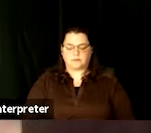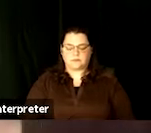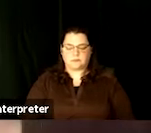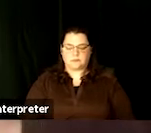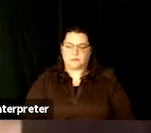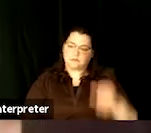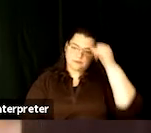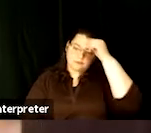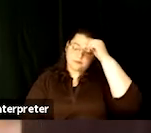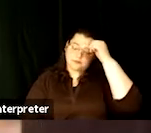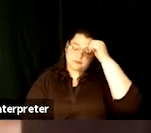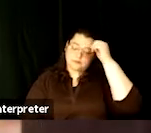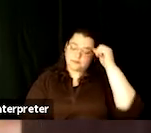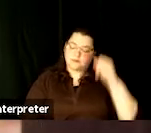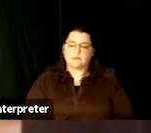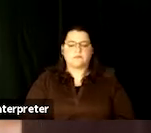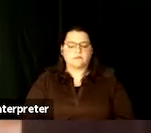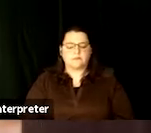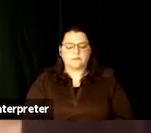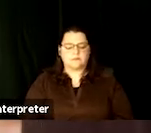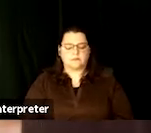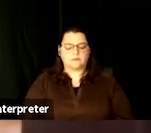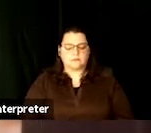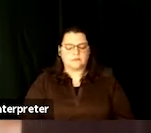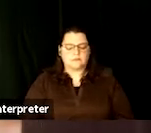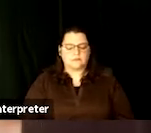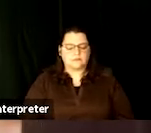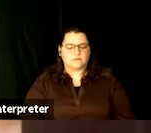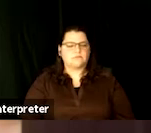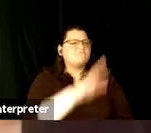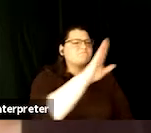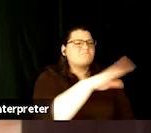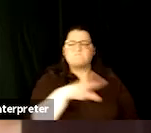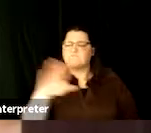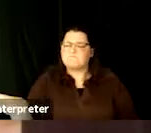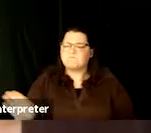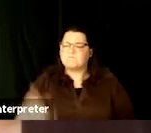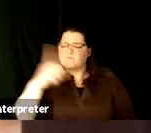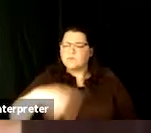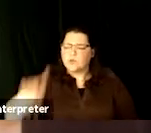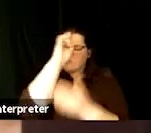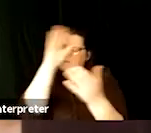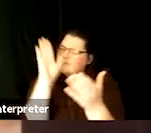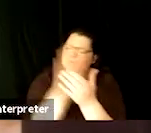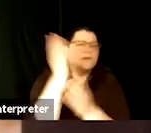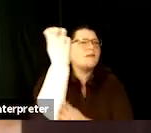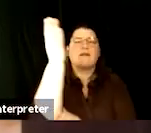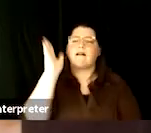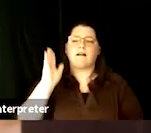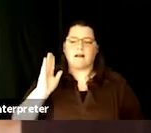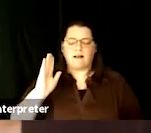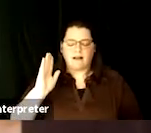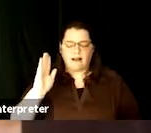Are there any who are devout lovers of God? Let them enjoy this beautiful,